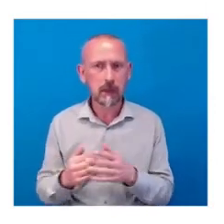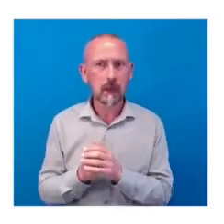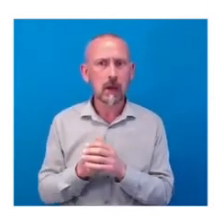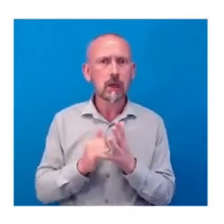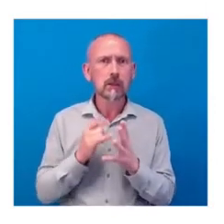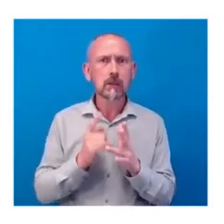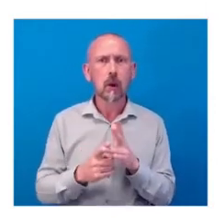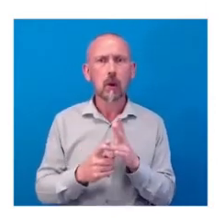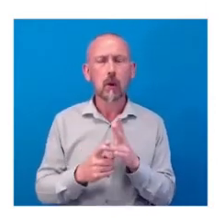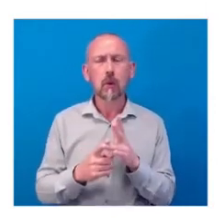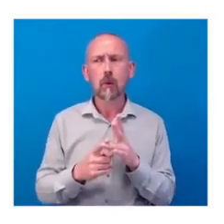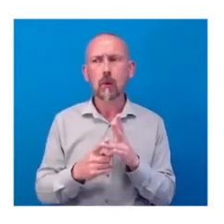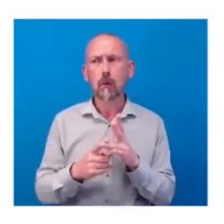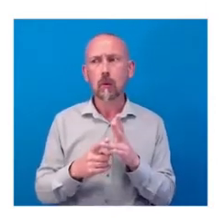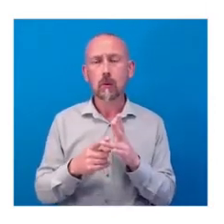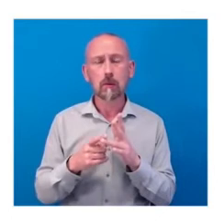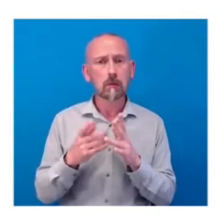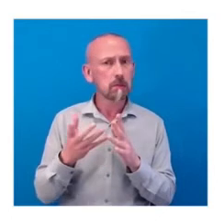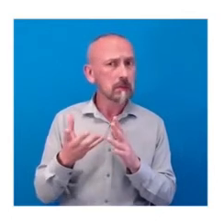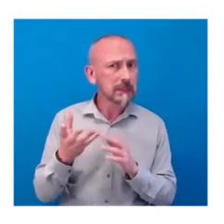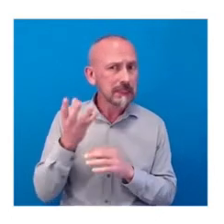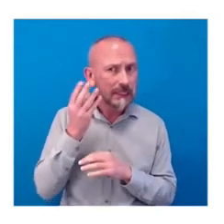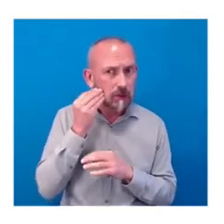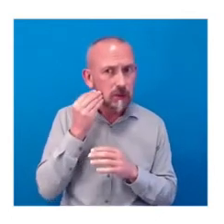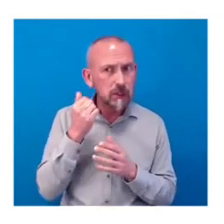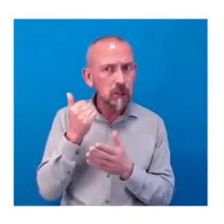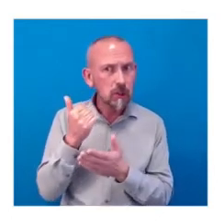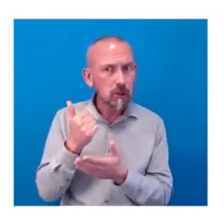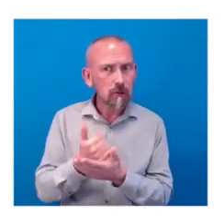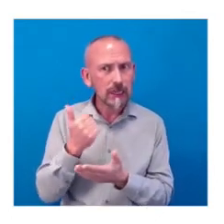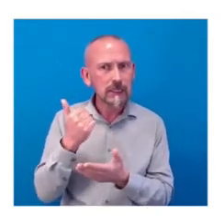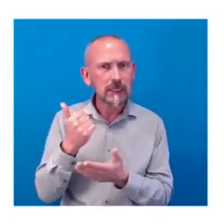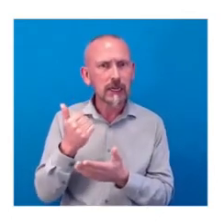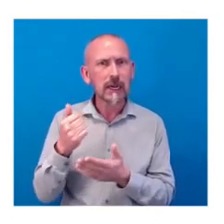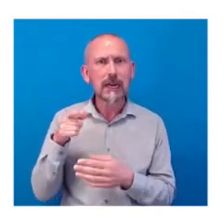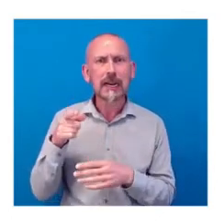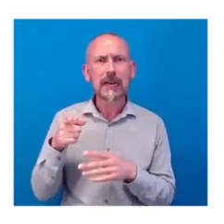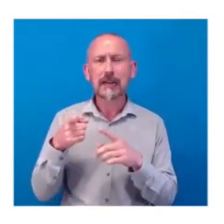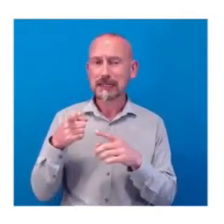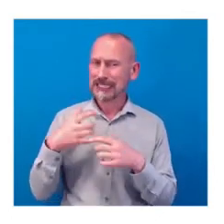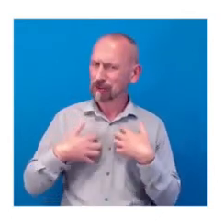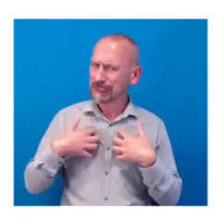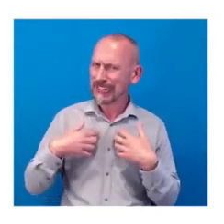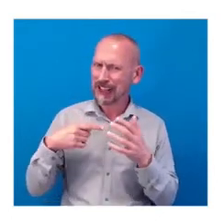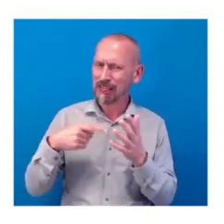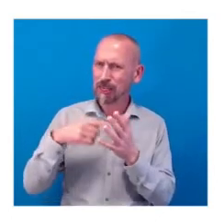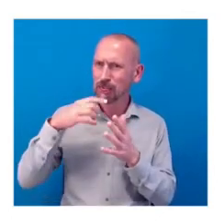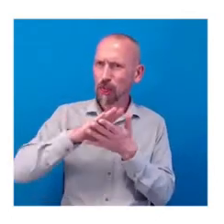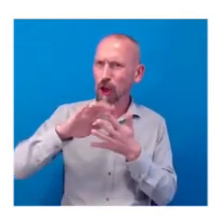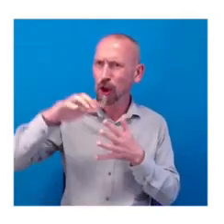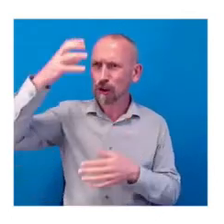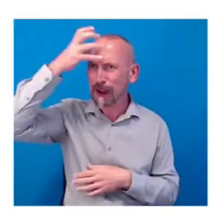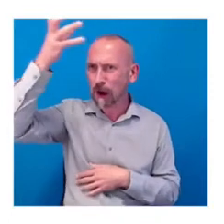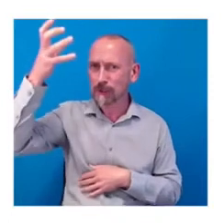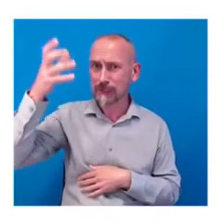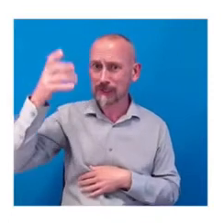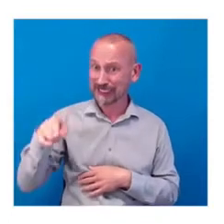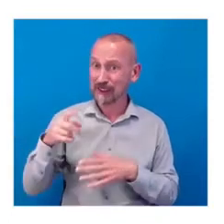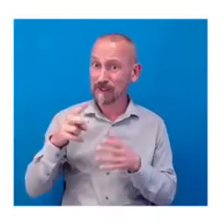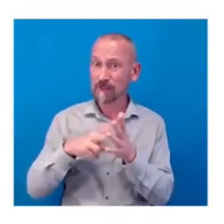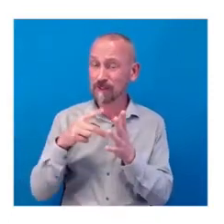except for The Crown. The Crown has actually been described by Veronica Hicks. Oh, right. So Veronica Hicks, the intonation and delivery is